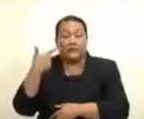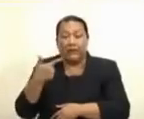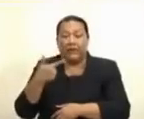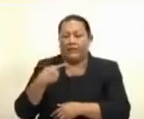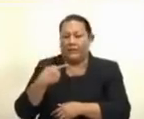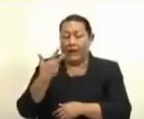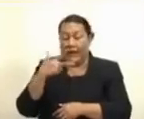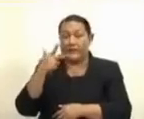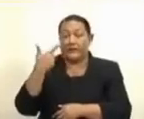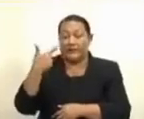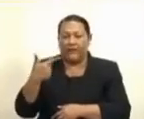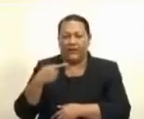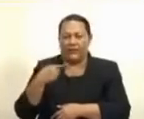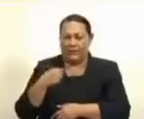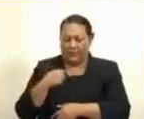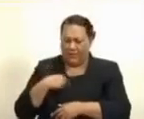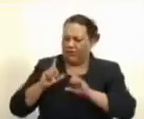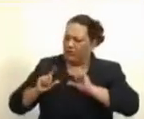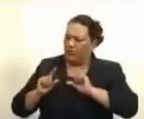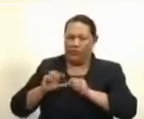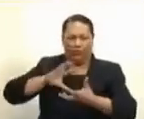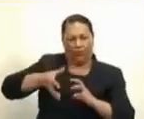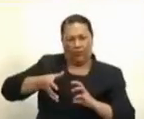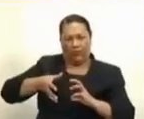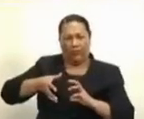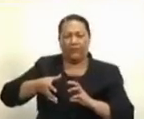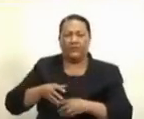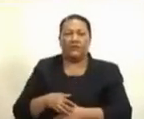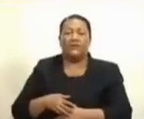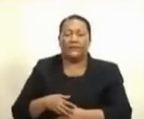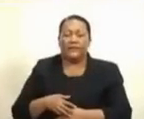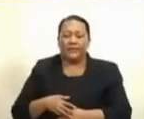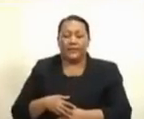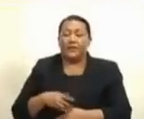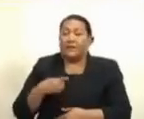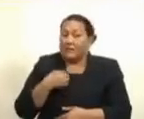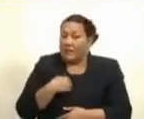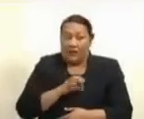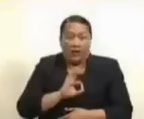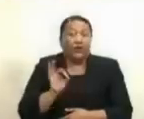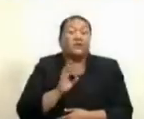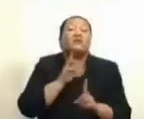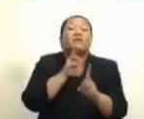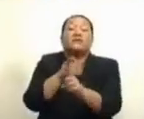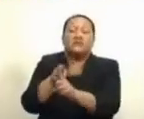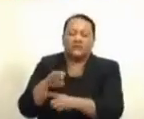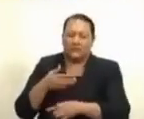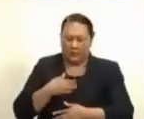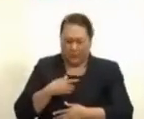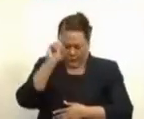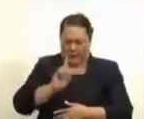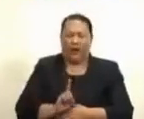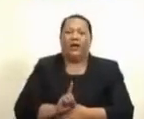those that I did not reach. I hope I'm coming across to you today here and on live